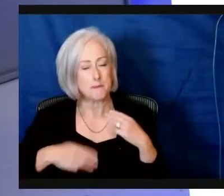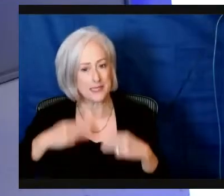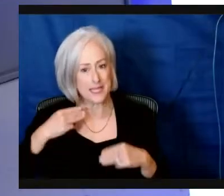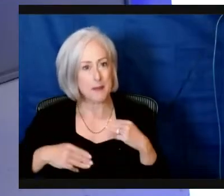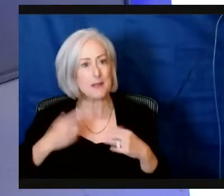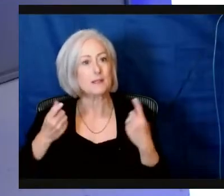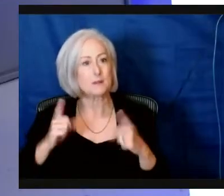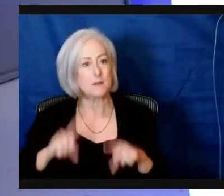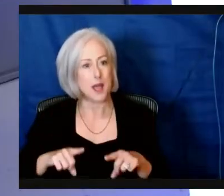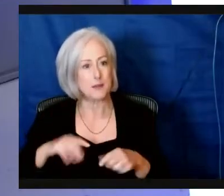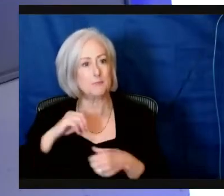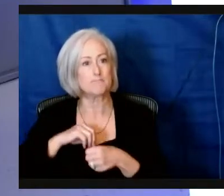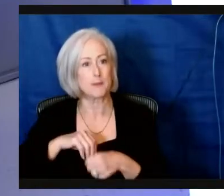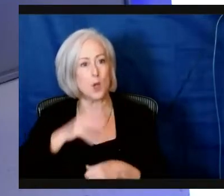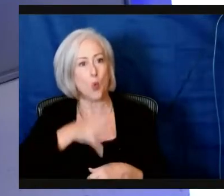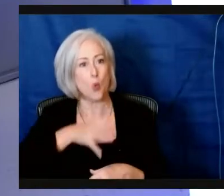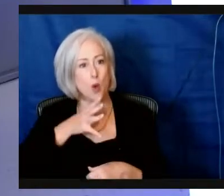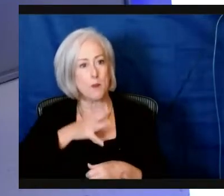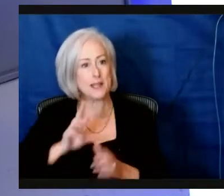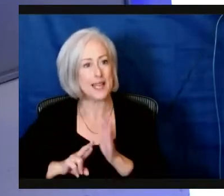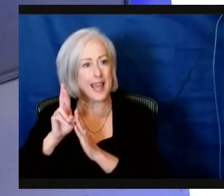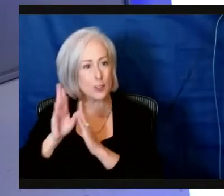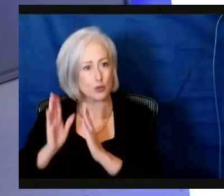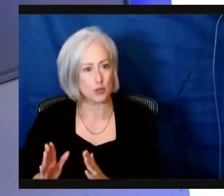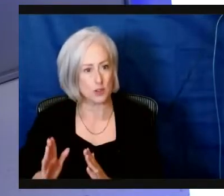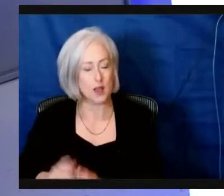stuff, and the kind of thing that